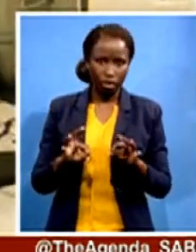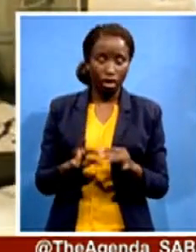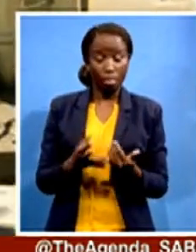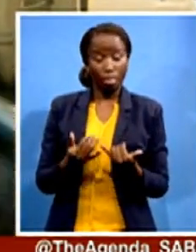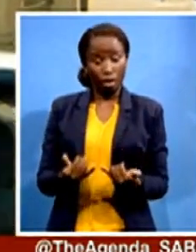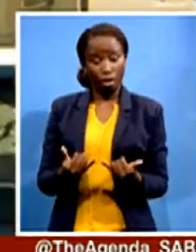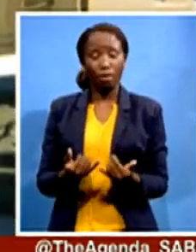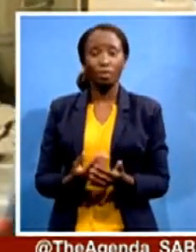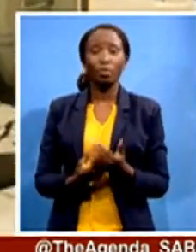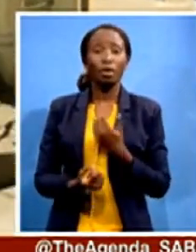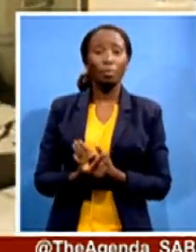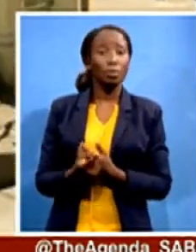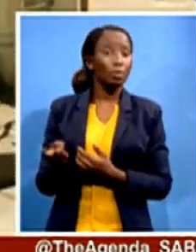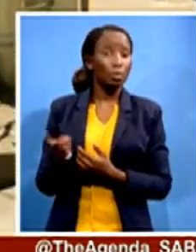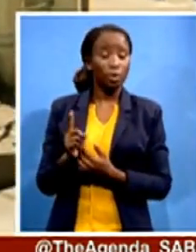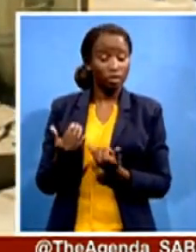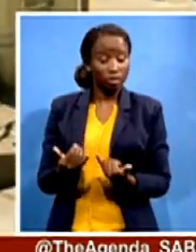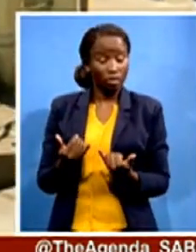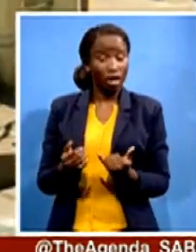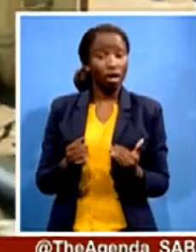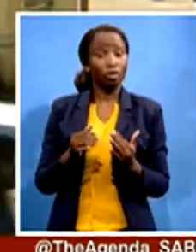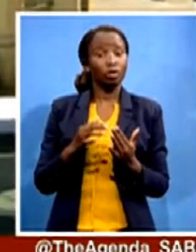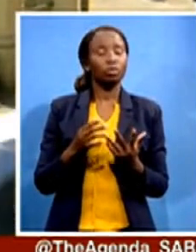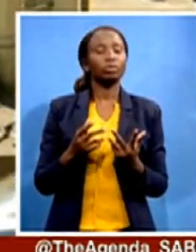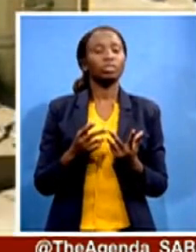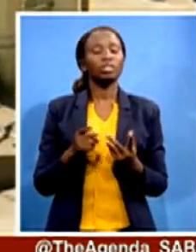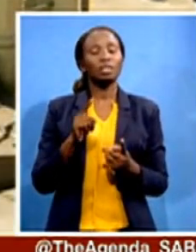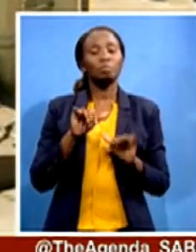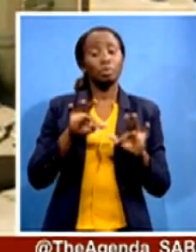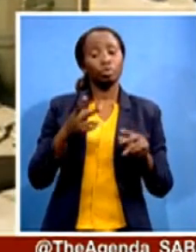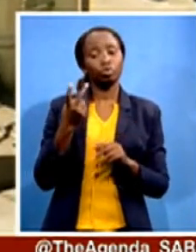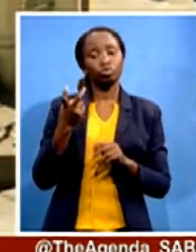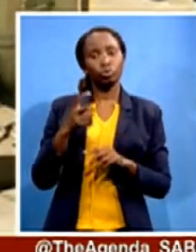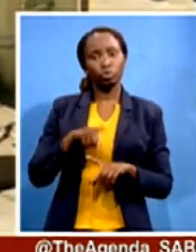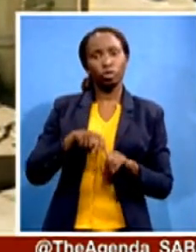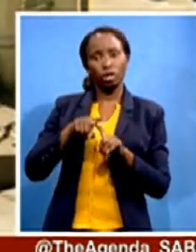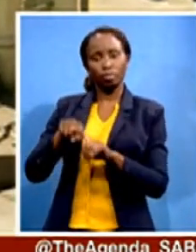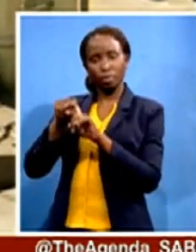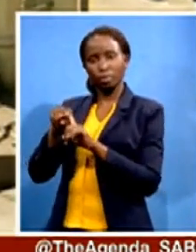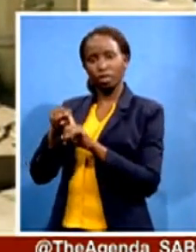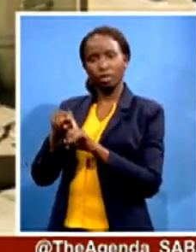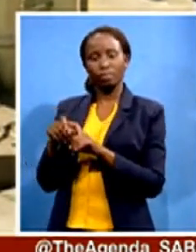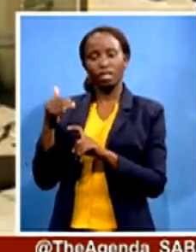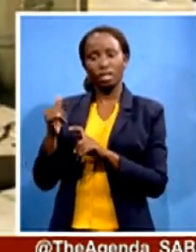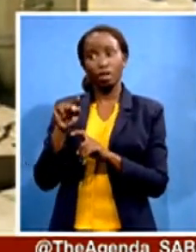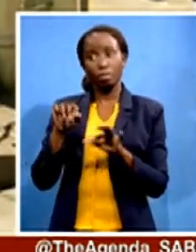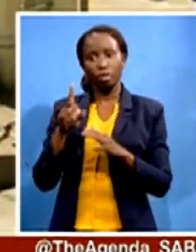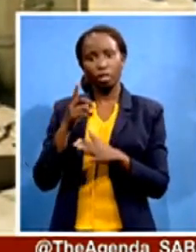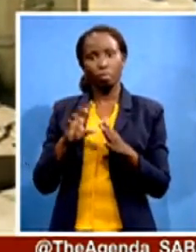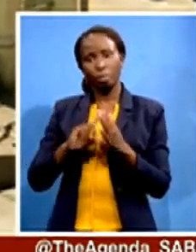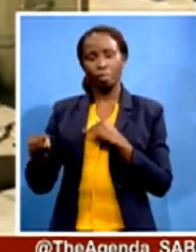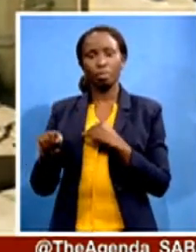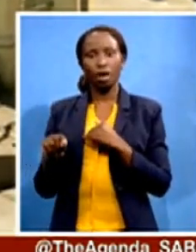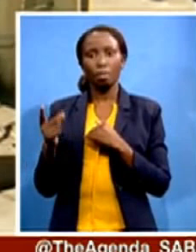now, the suspension of those two guys have got an element right now, because they left a serious vacuum in that financial aid office, where even